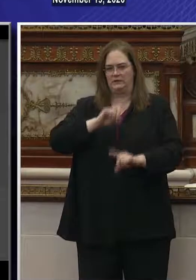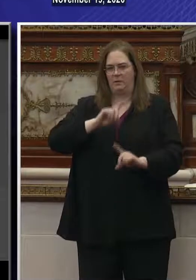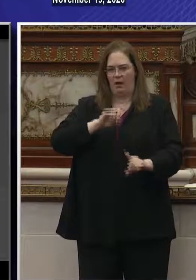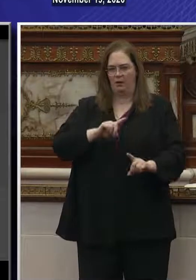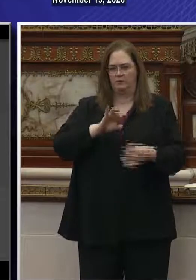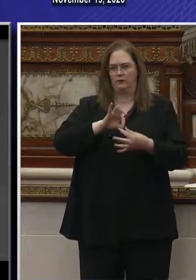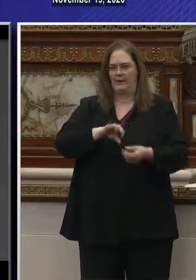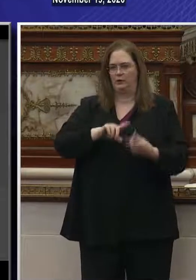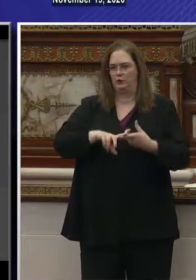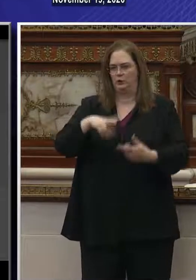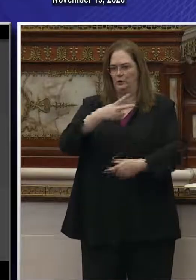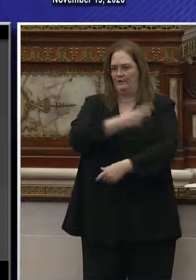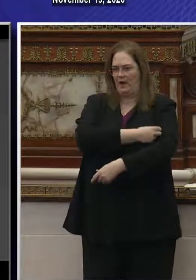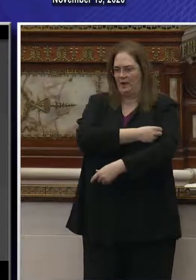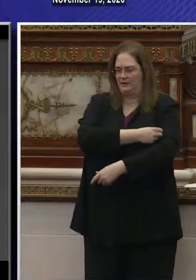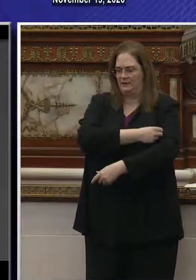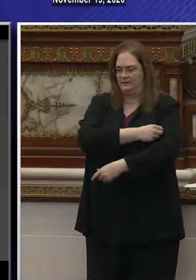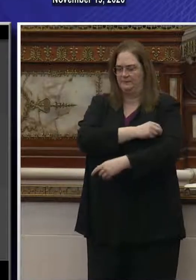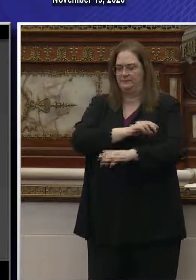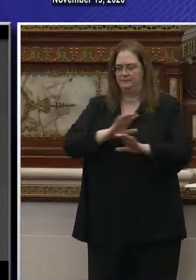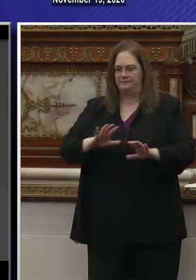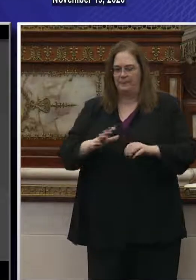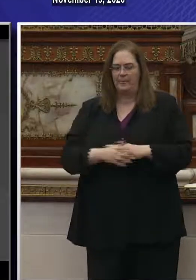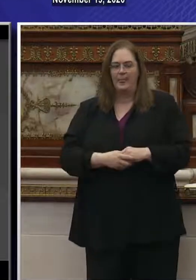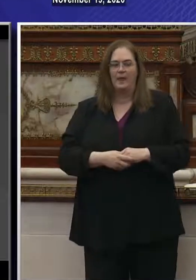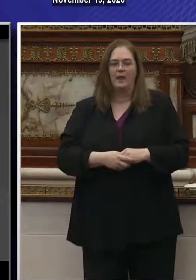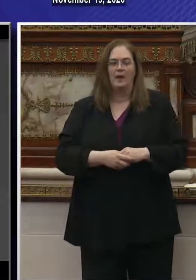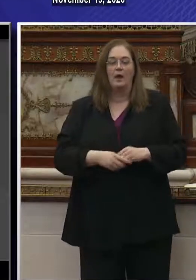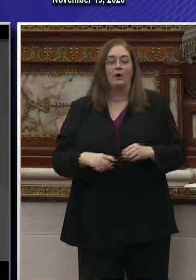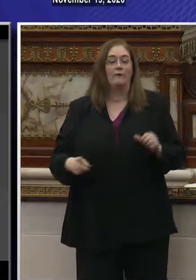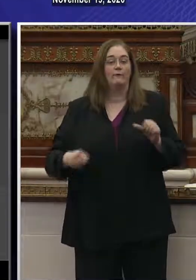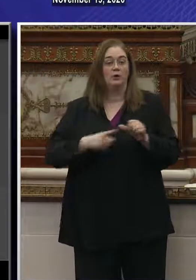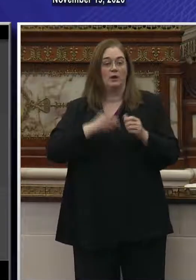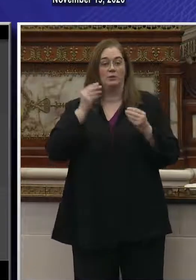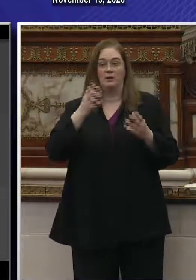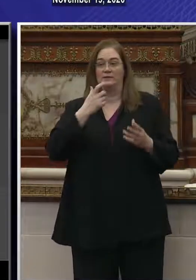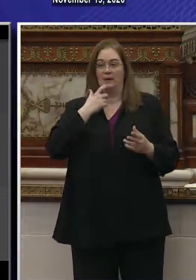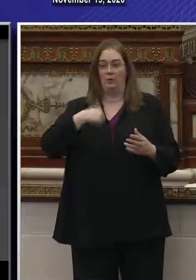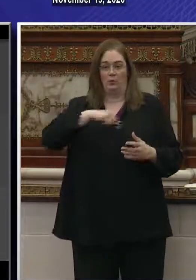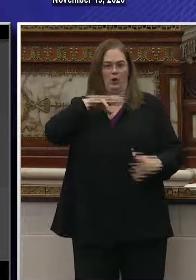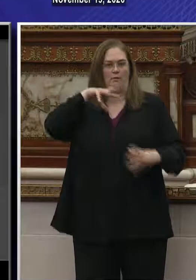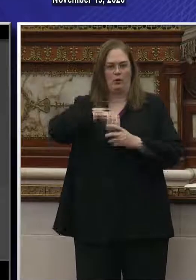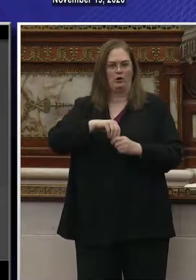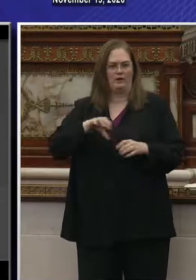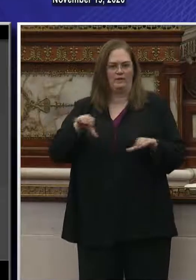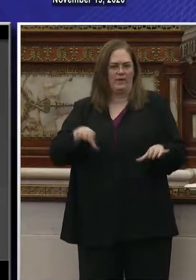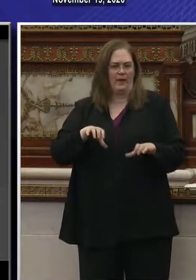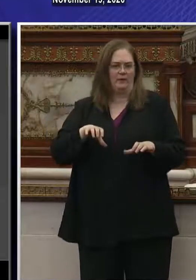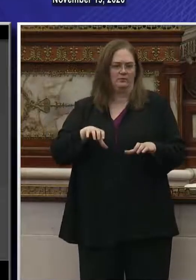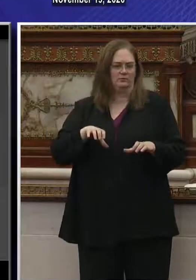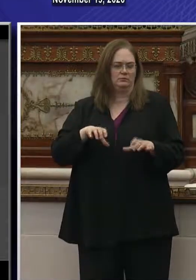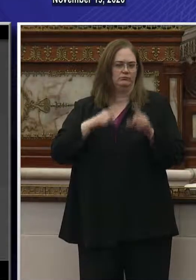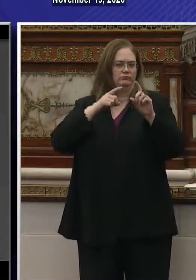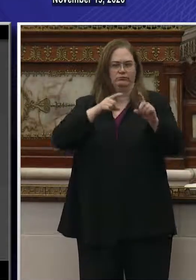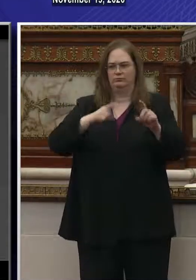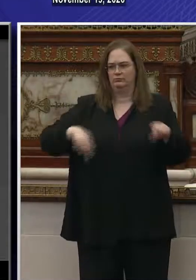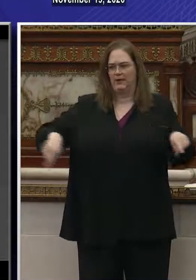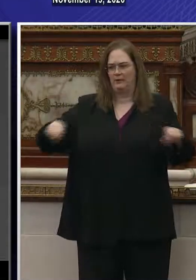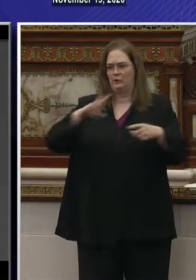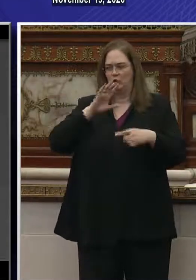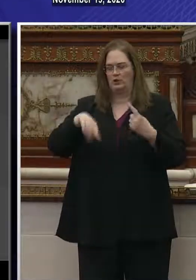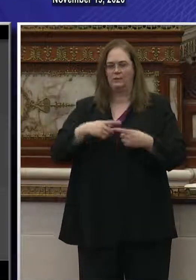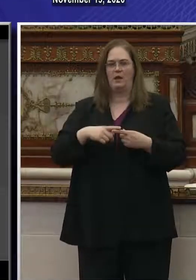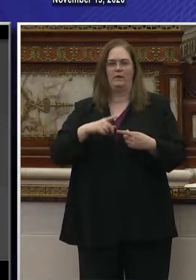vaccination. And I want to start by saying we're part of that initiative that we've been discussing all along, the